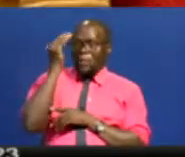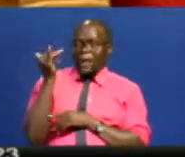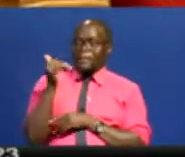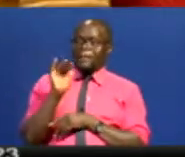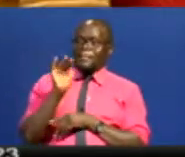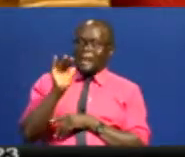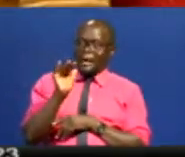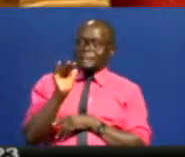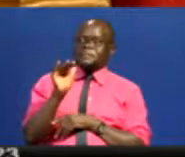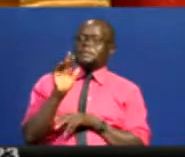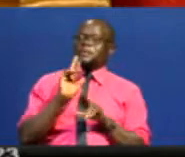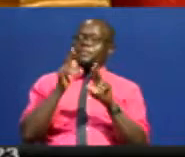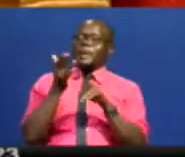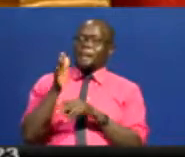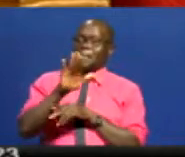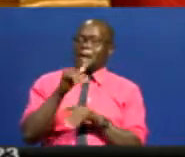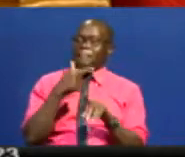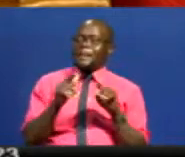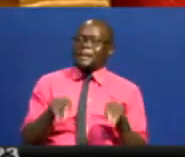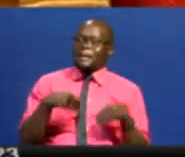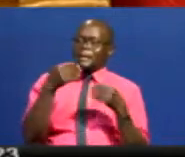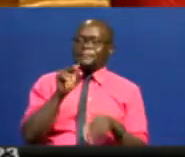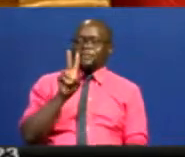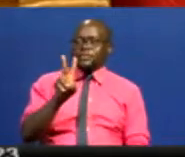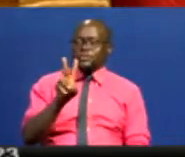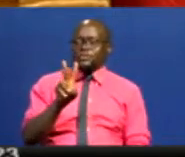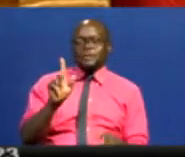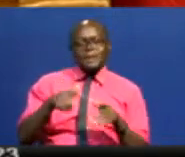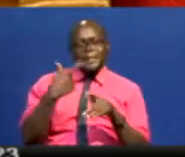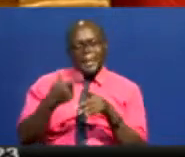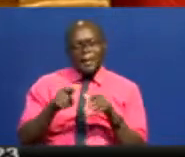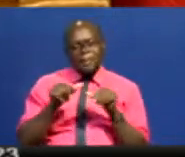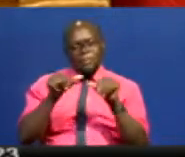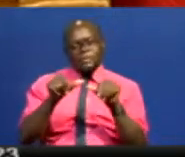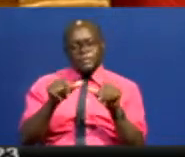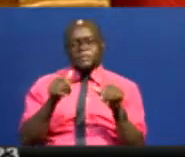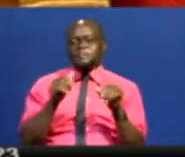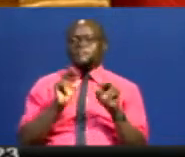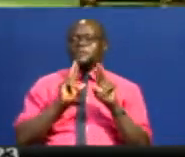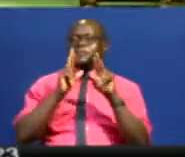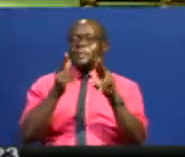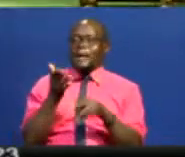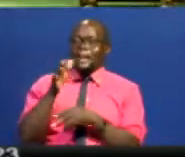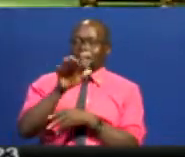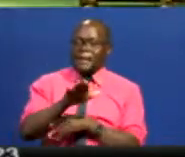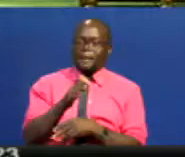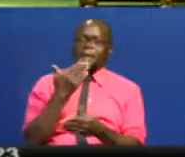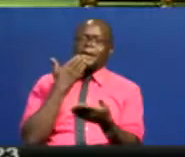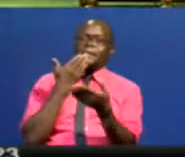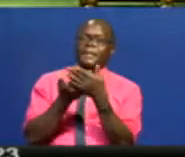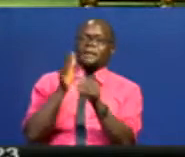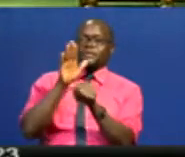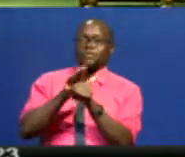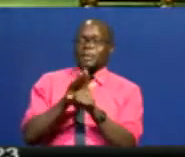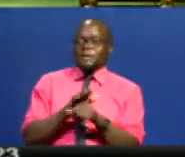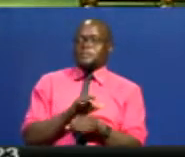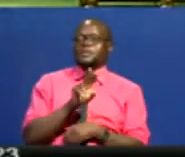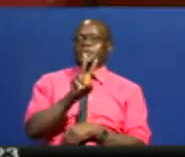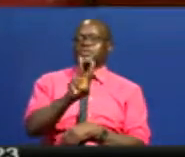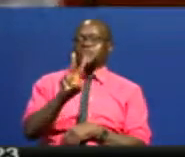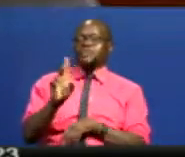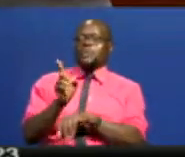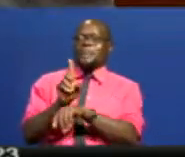being called upon to reply. So, but just give to 2 and then proceed to reply. Okay, thank you so much. 2 minutes.